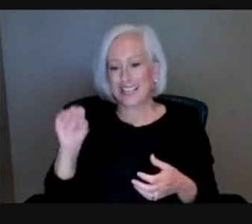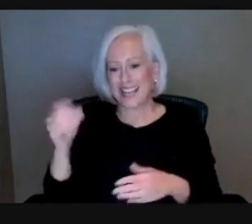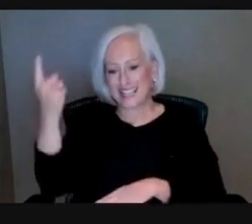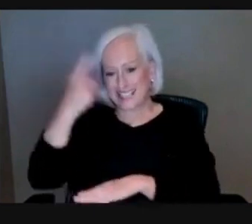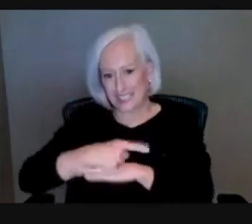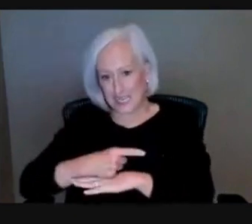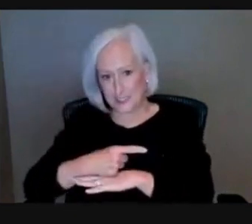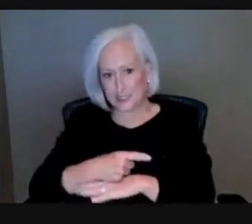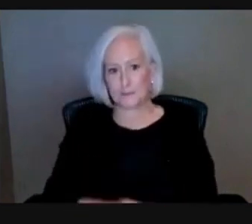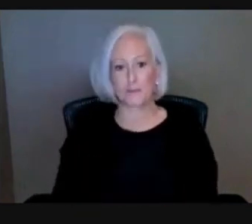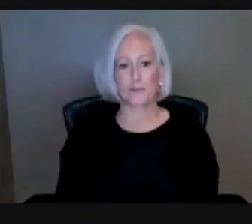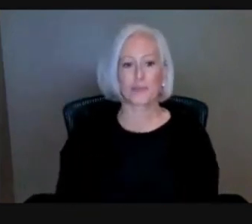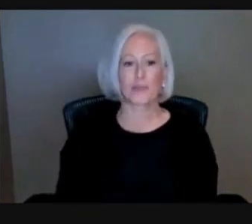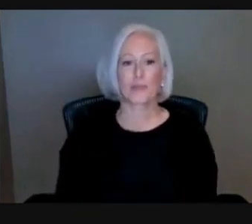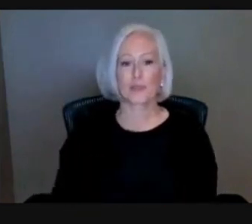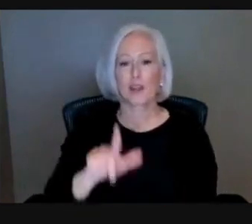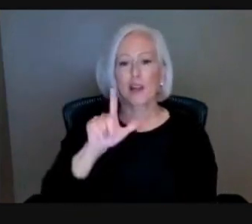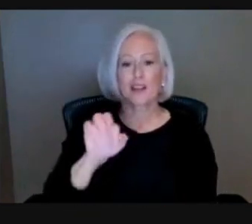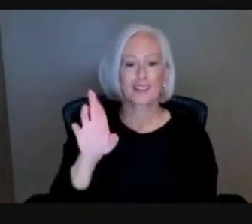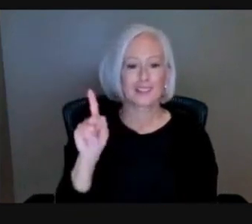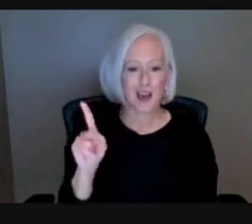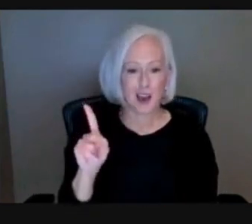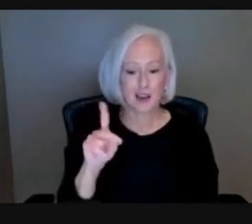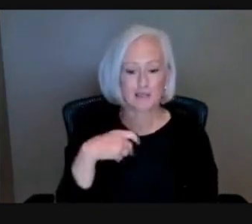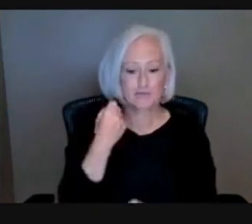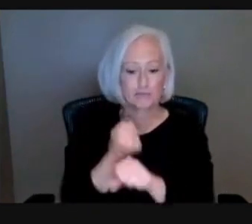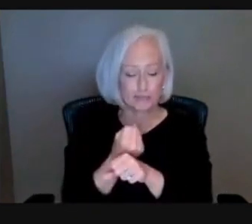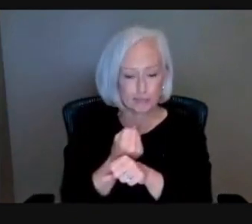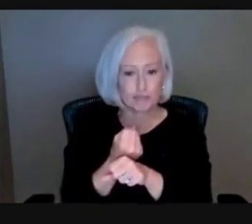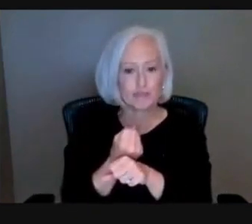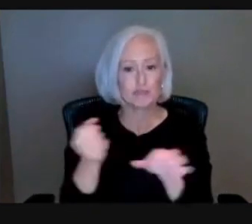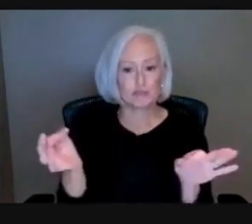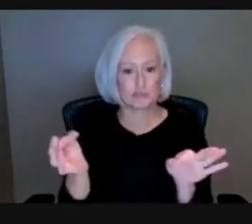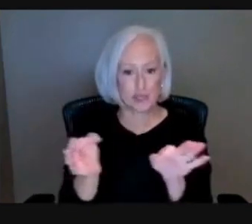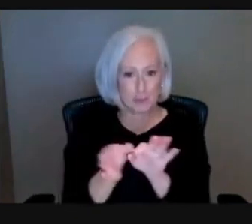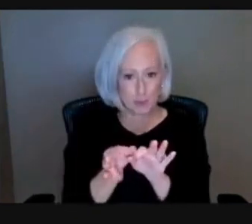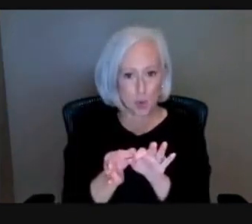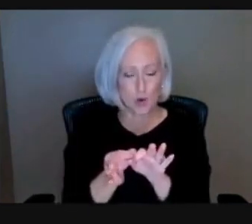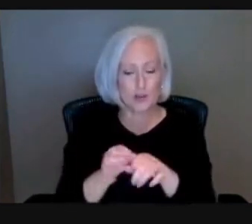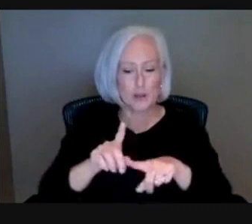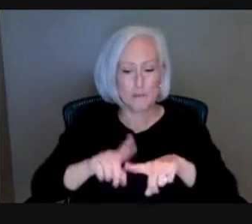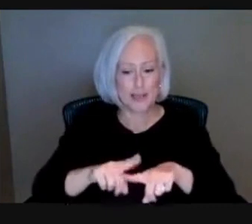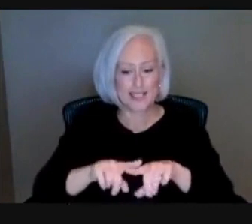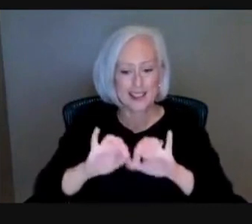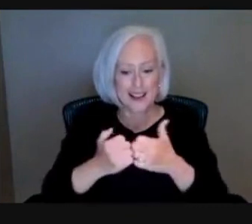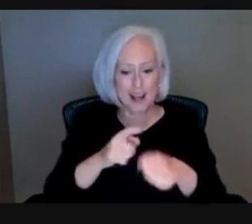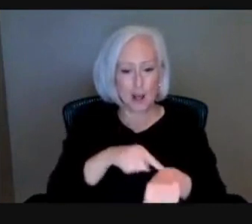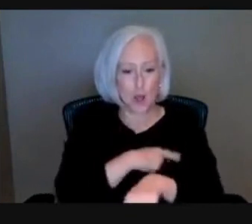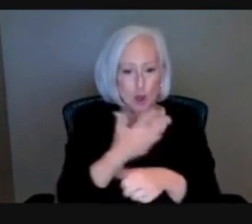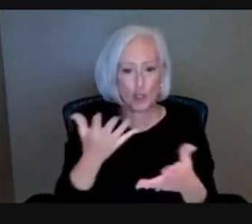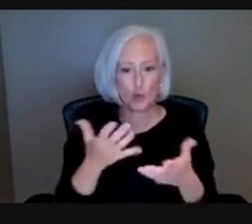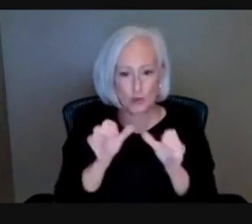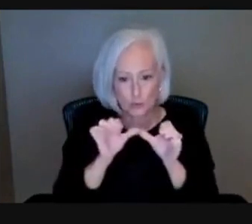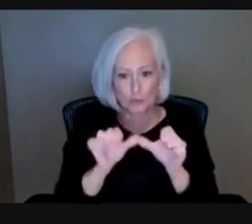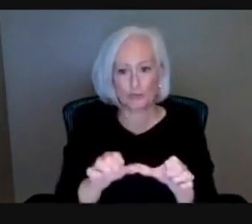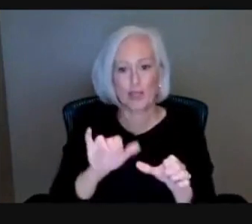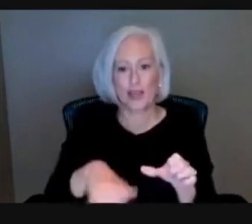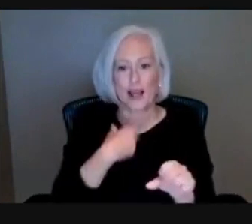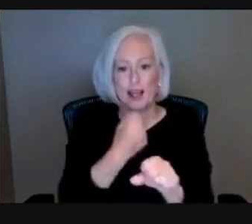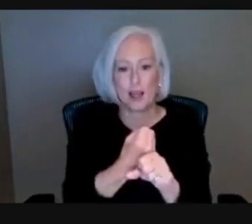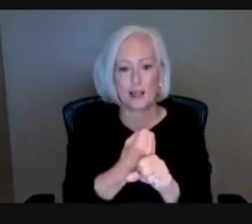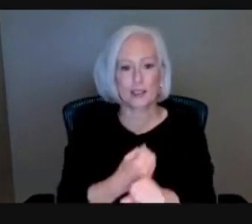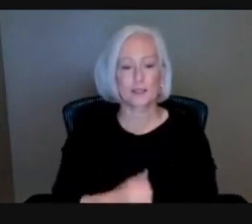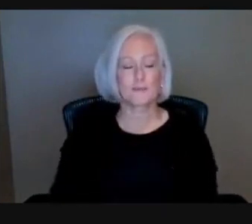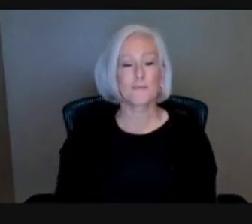days. So locks are, our rates are particular as to how long you would like to lock them. Some